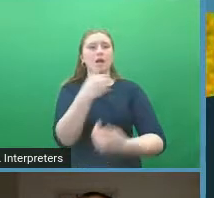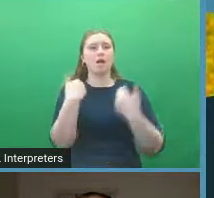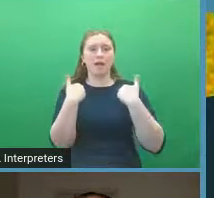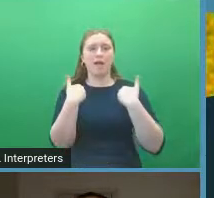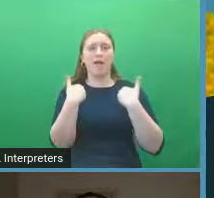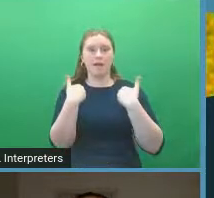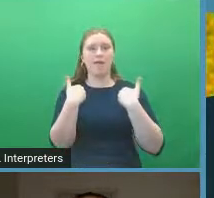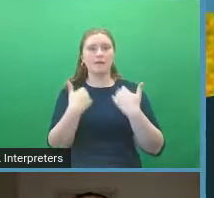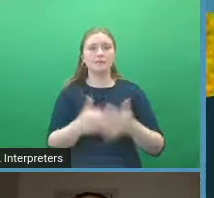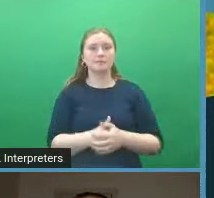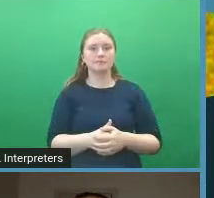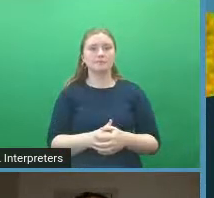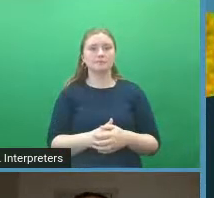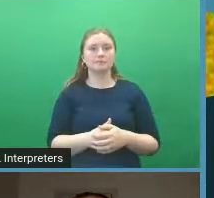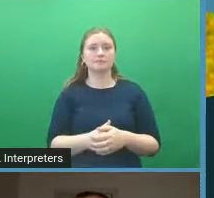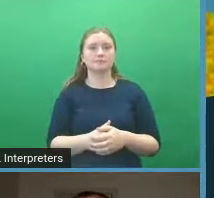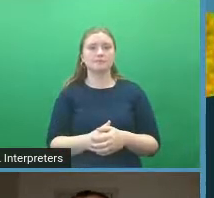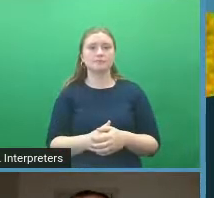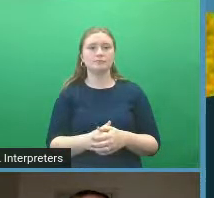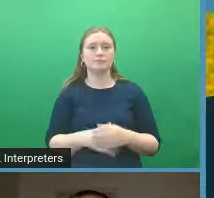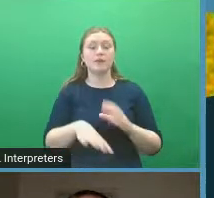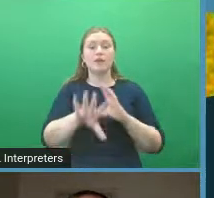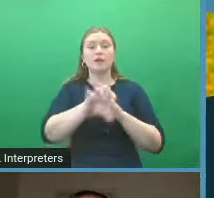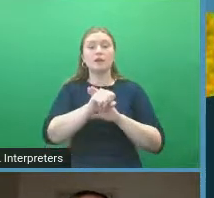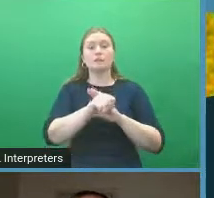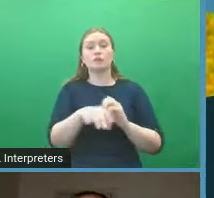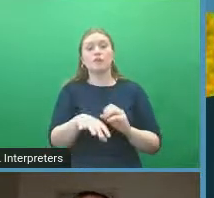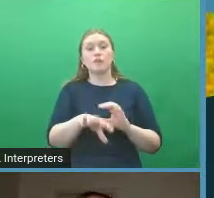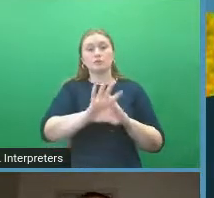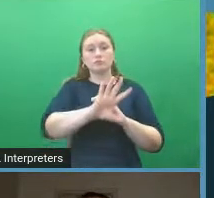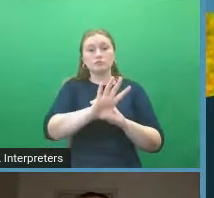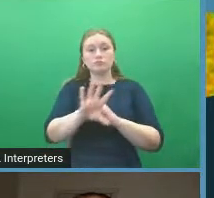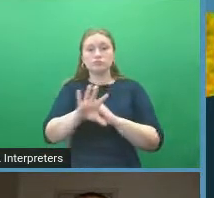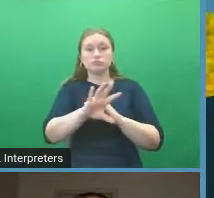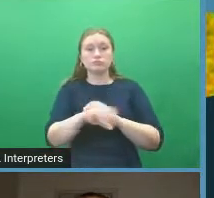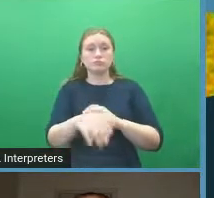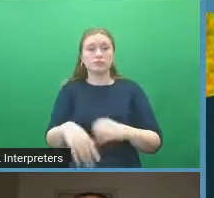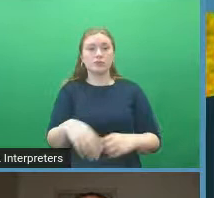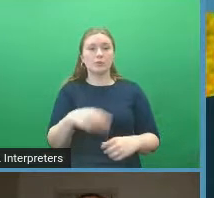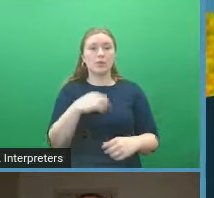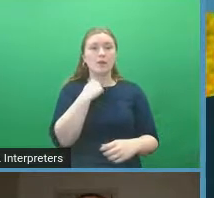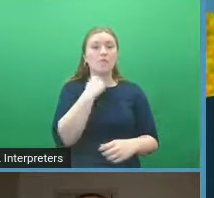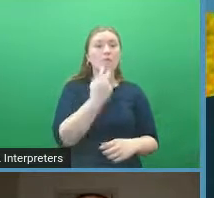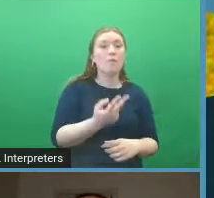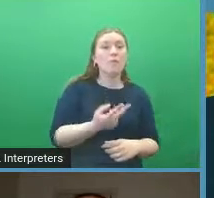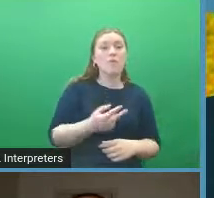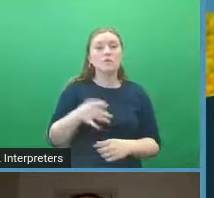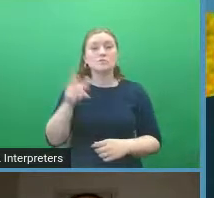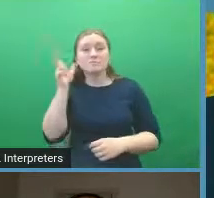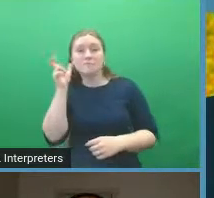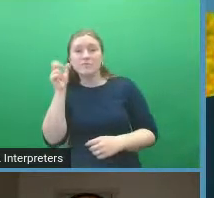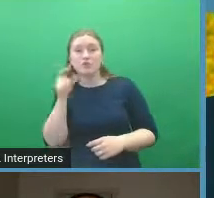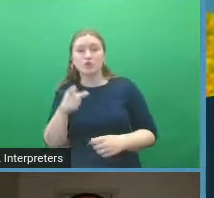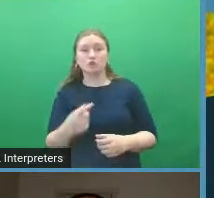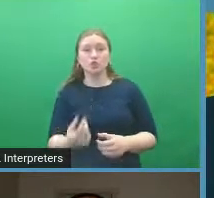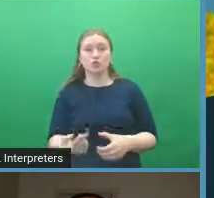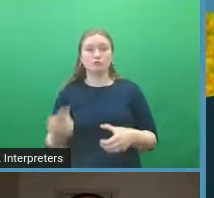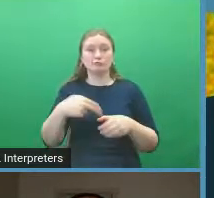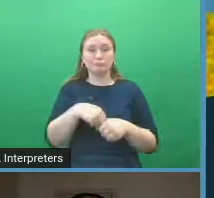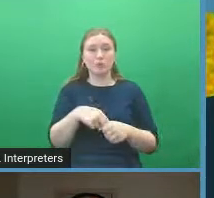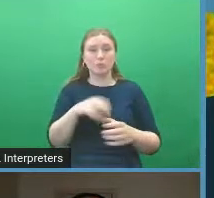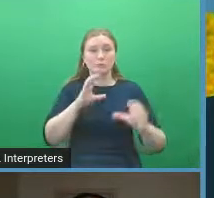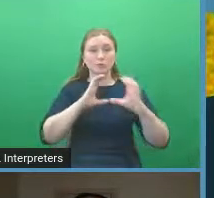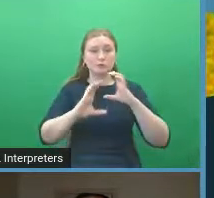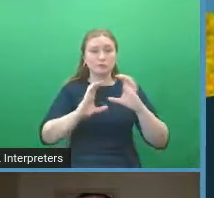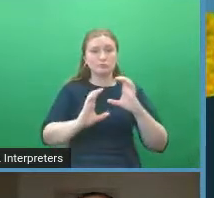capture video, project video, and speak or listen in some cases, you can join in the conversation and shape what is happening in front of